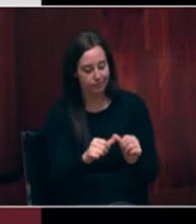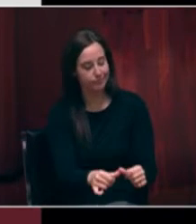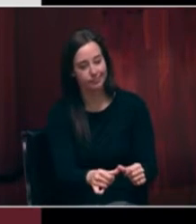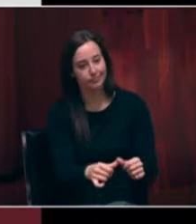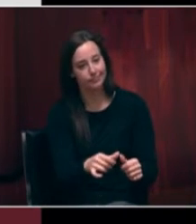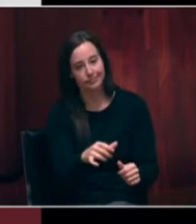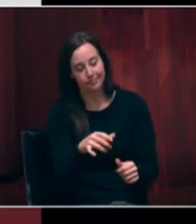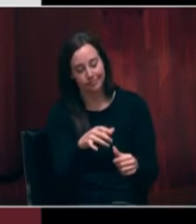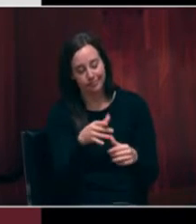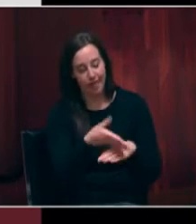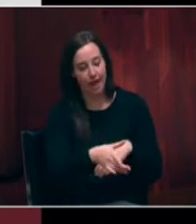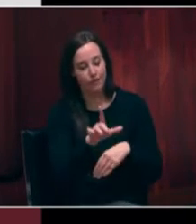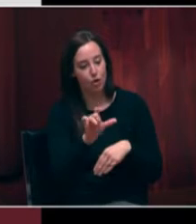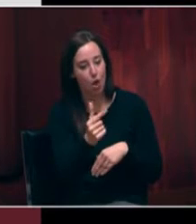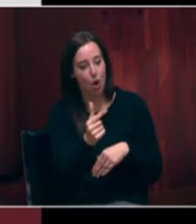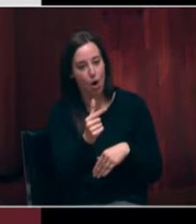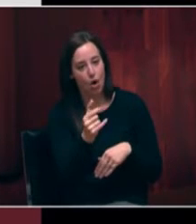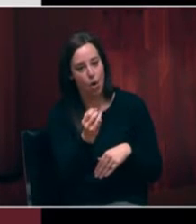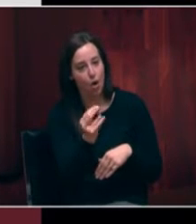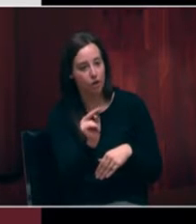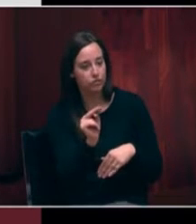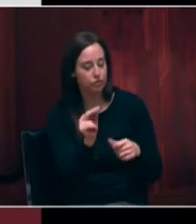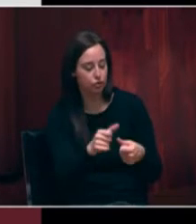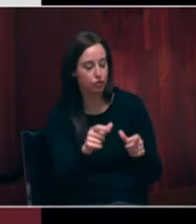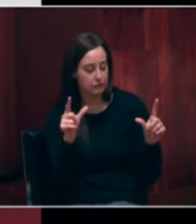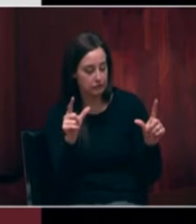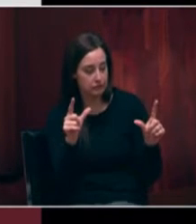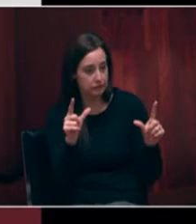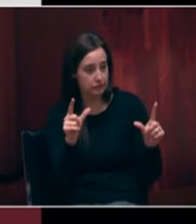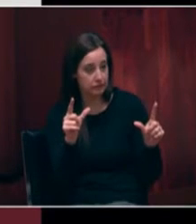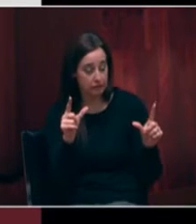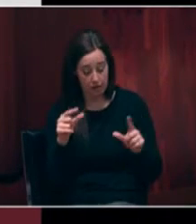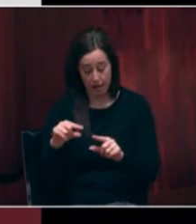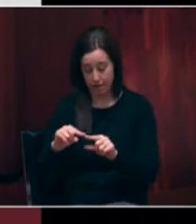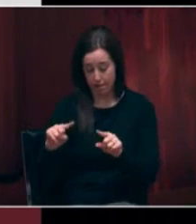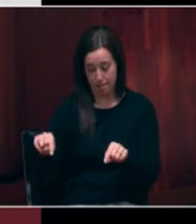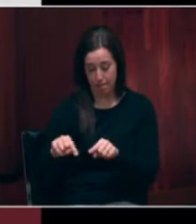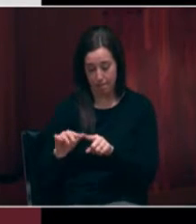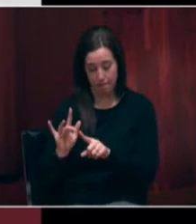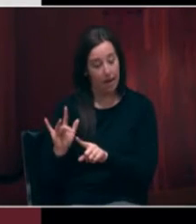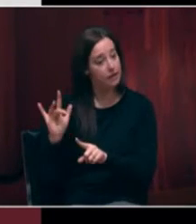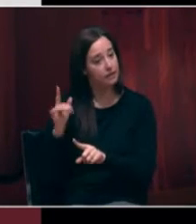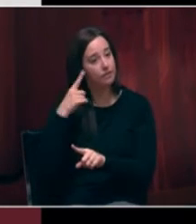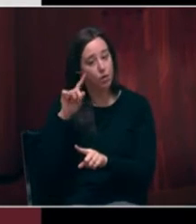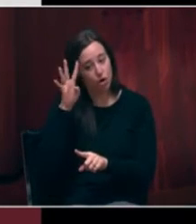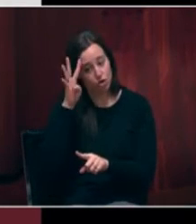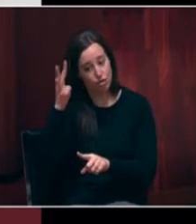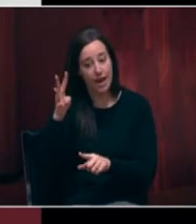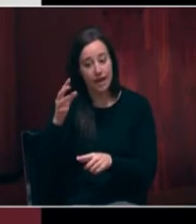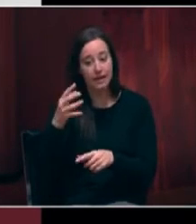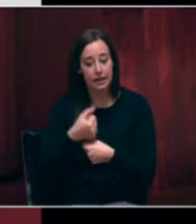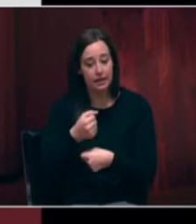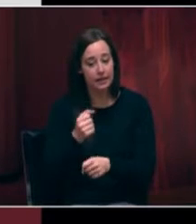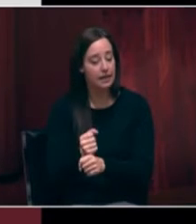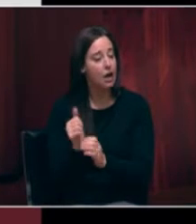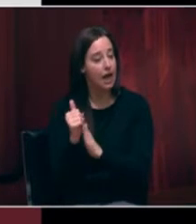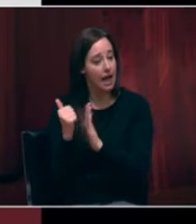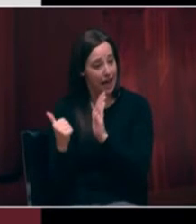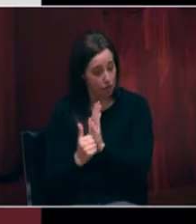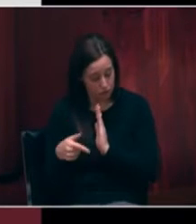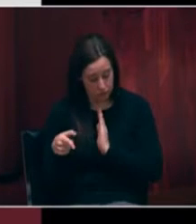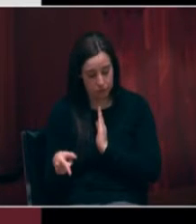so also here is then the create an account button here for you, as well as some help on the screen. So we've built